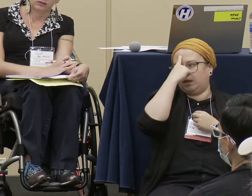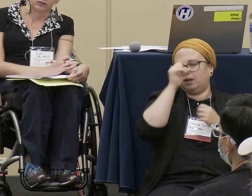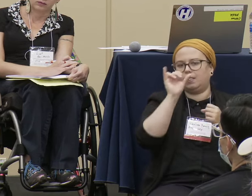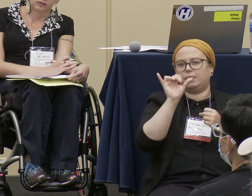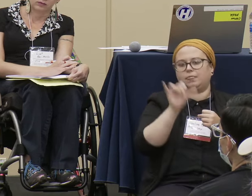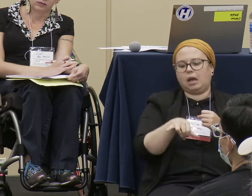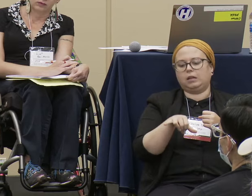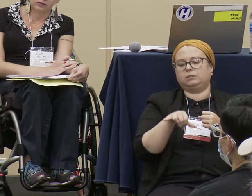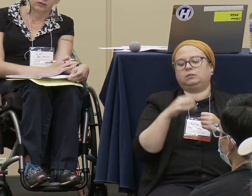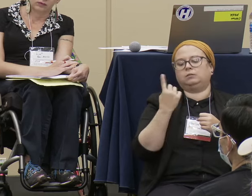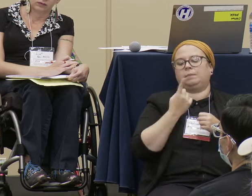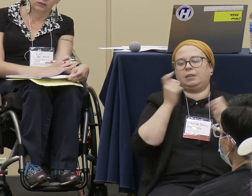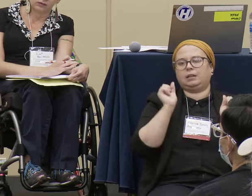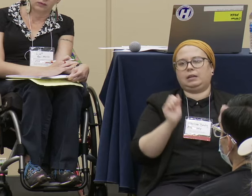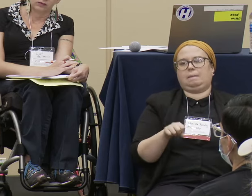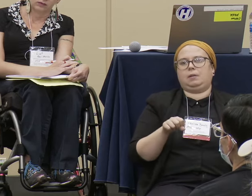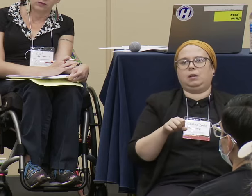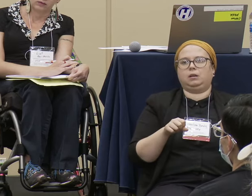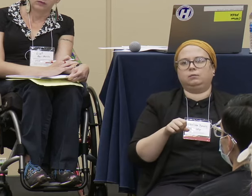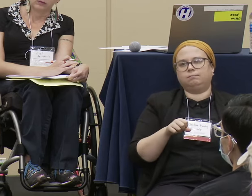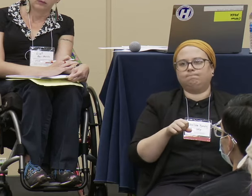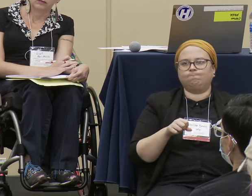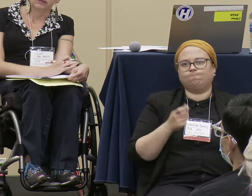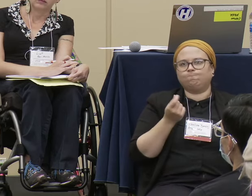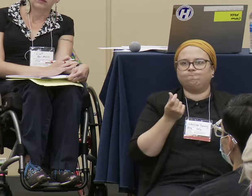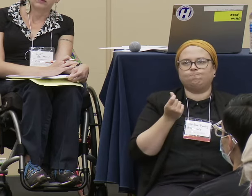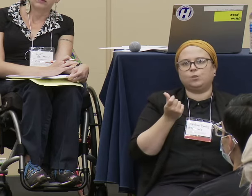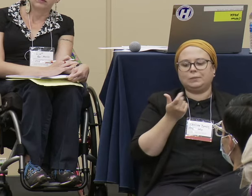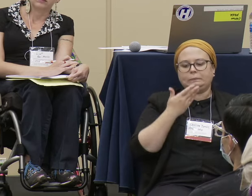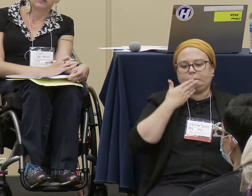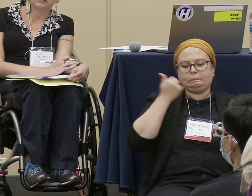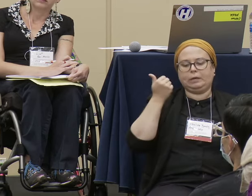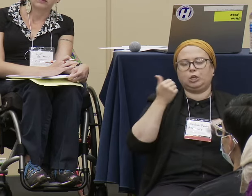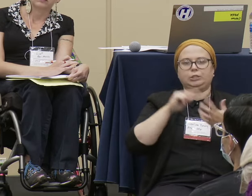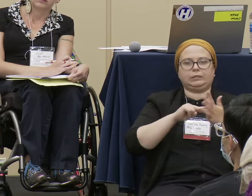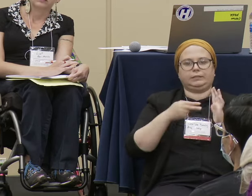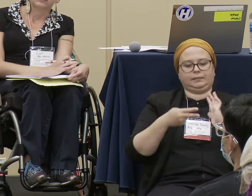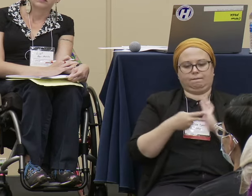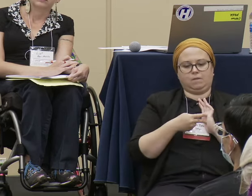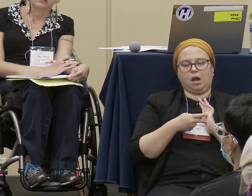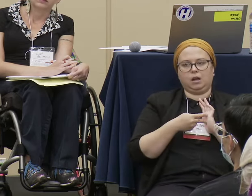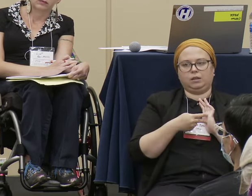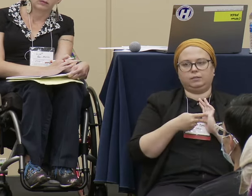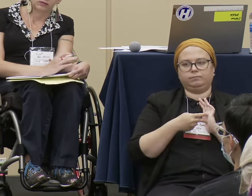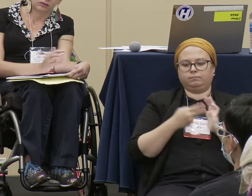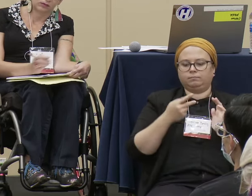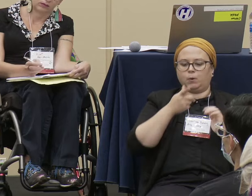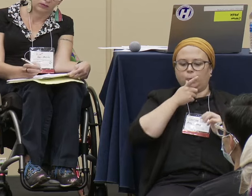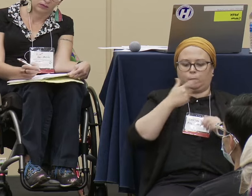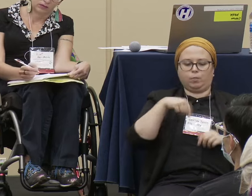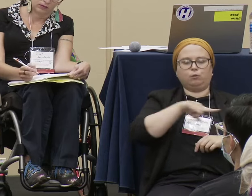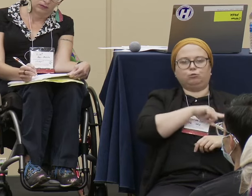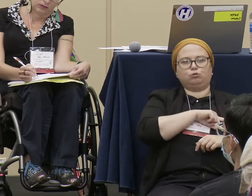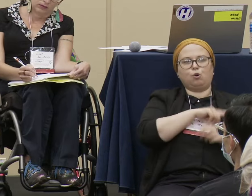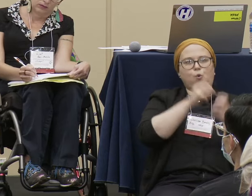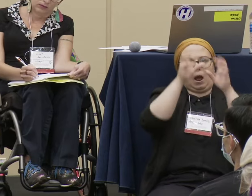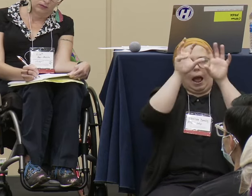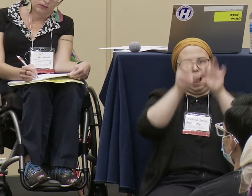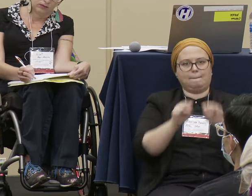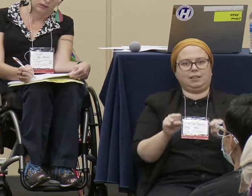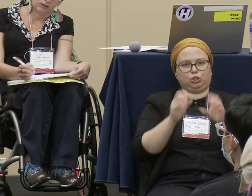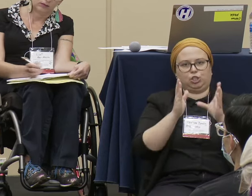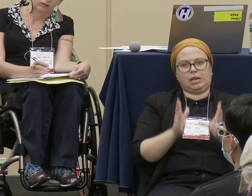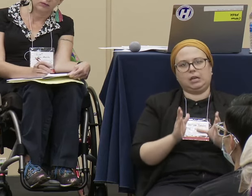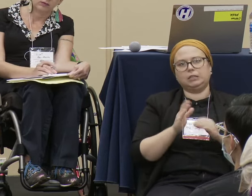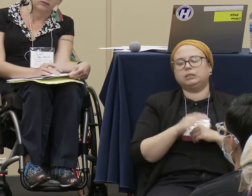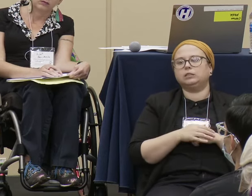could be maybe a little bit like better defined, you know, by those of us who are abolitionists. And then I was